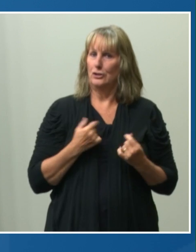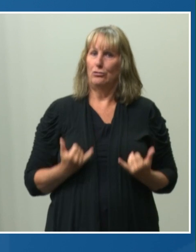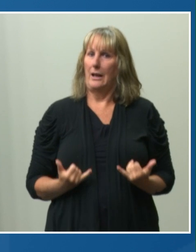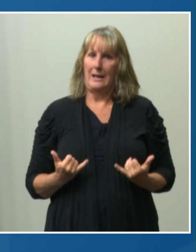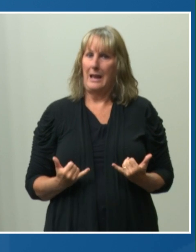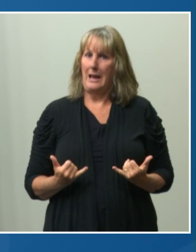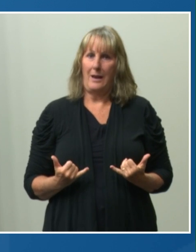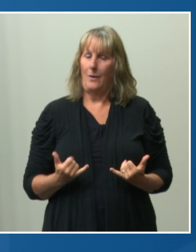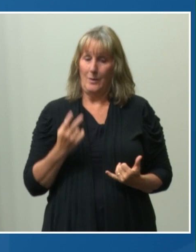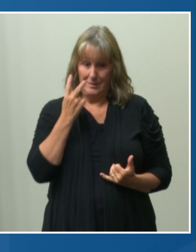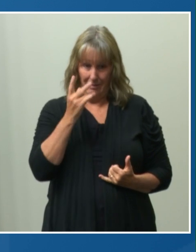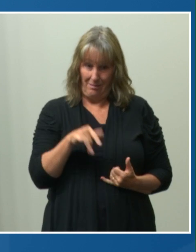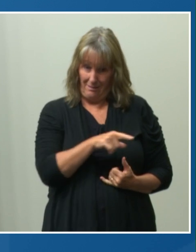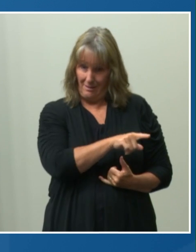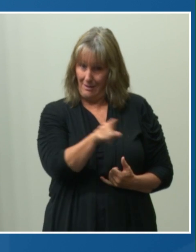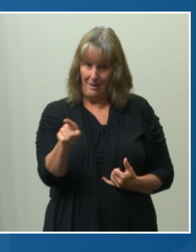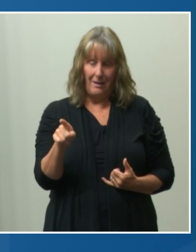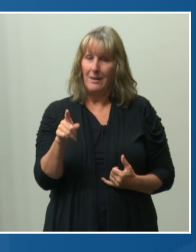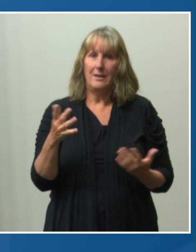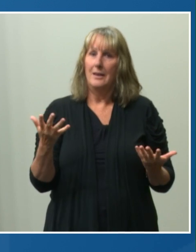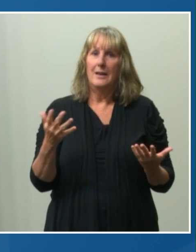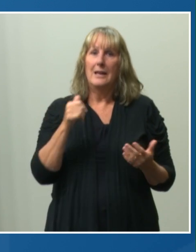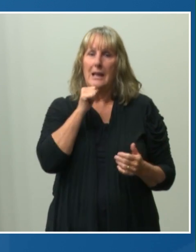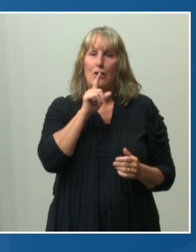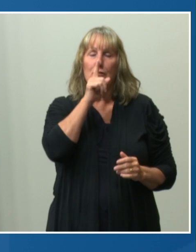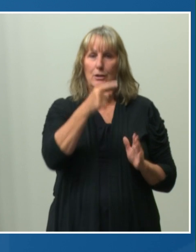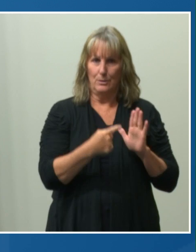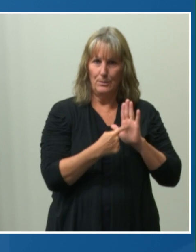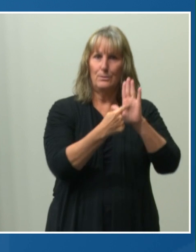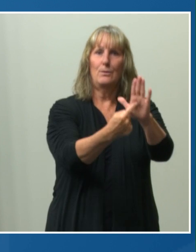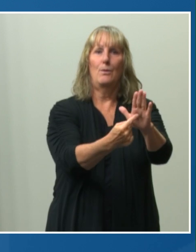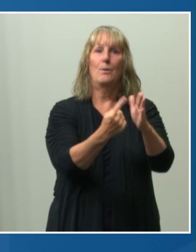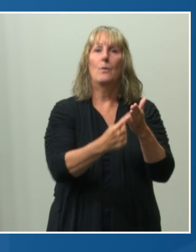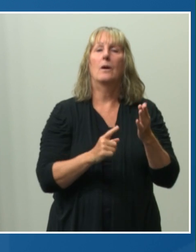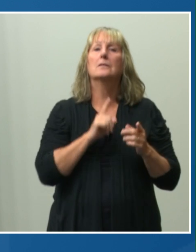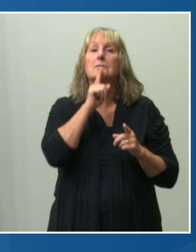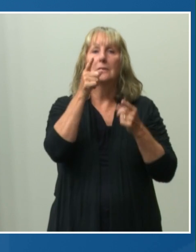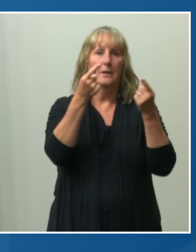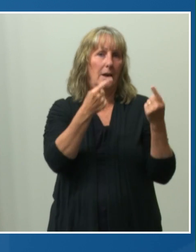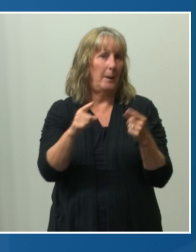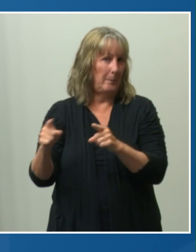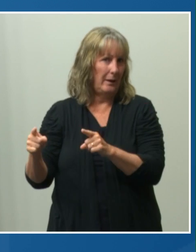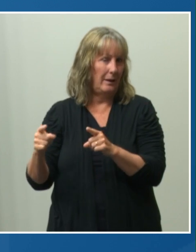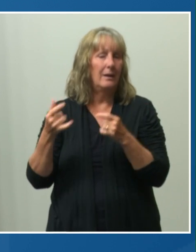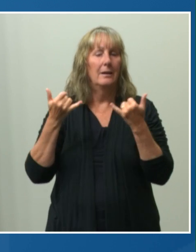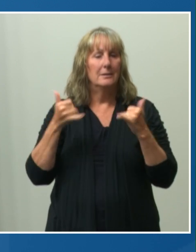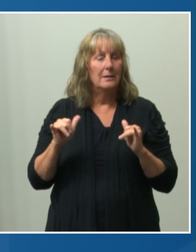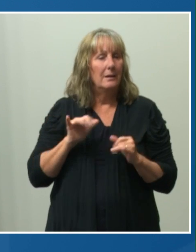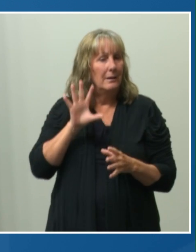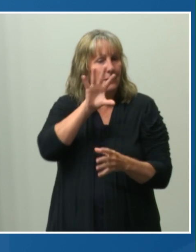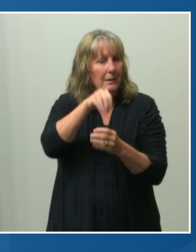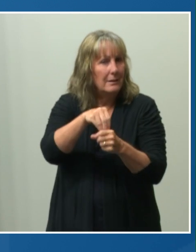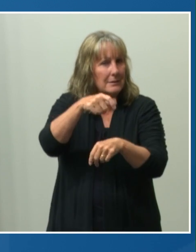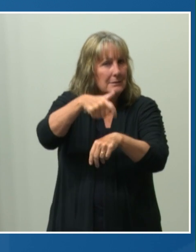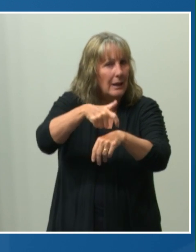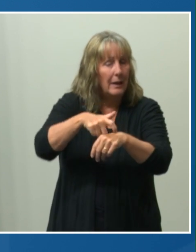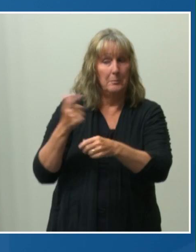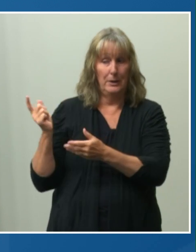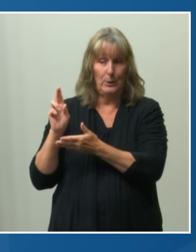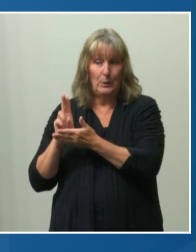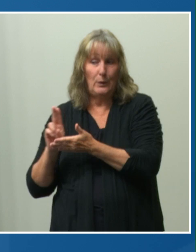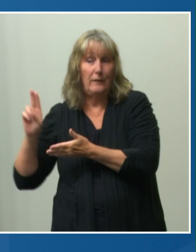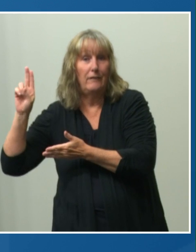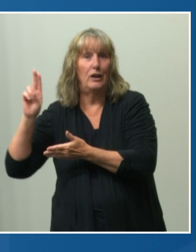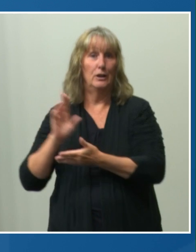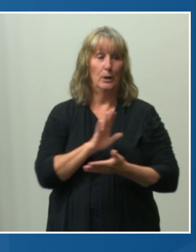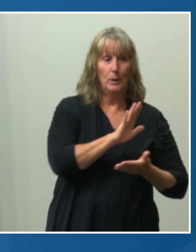know that that's really a reflection of what's happening. We're still getting into that time where the university and the